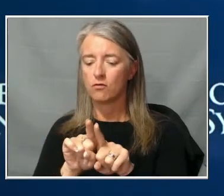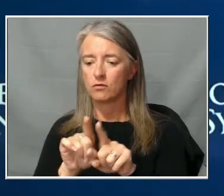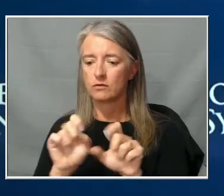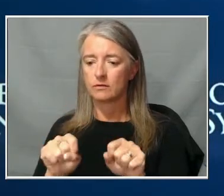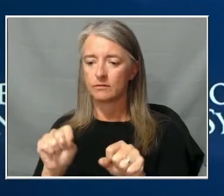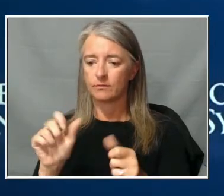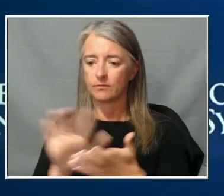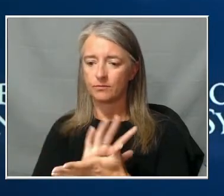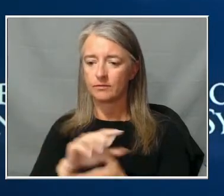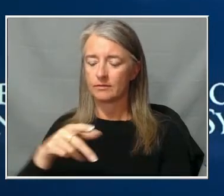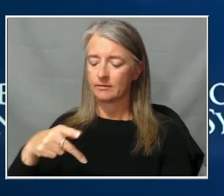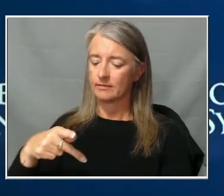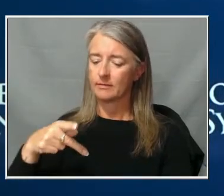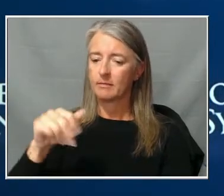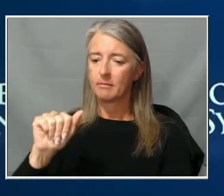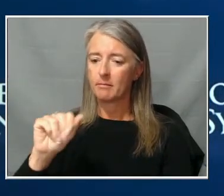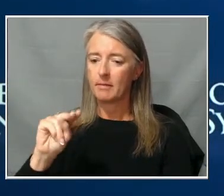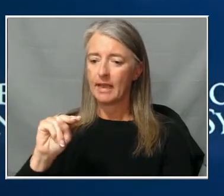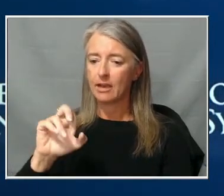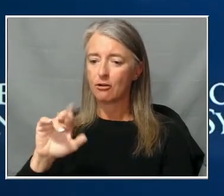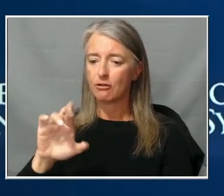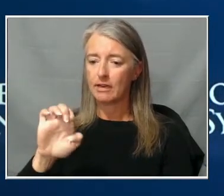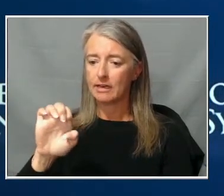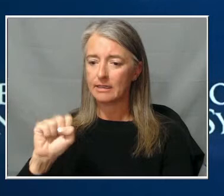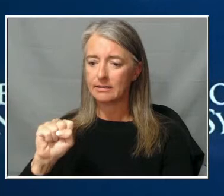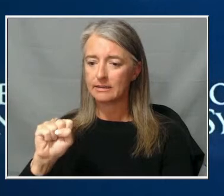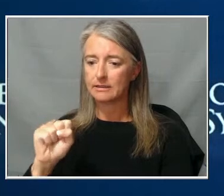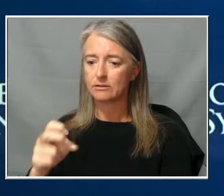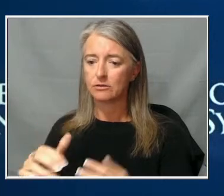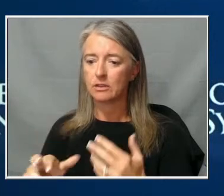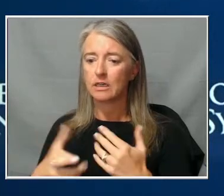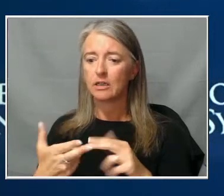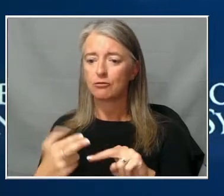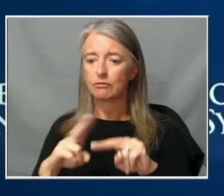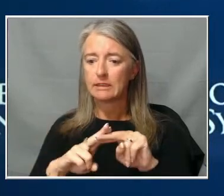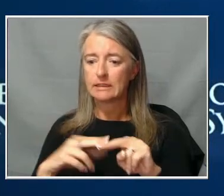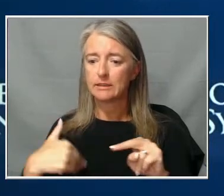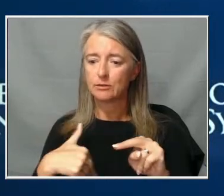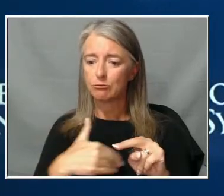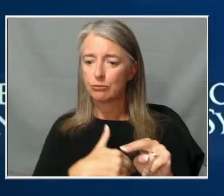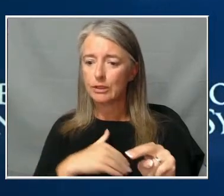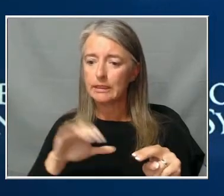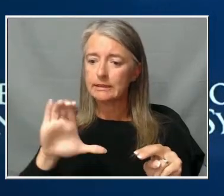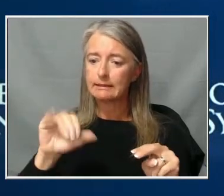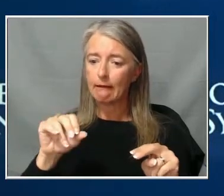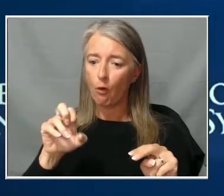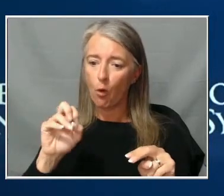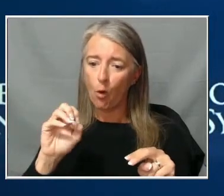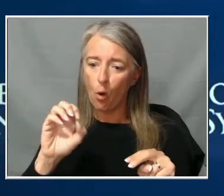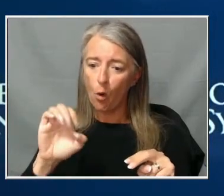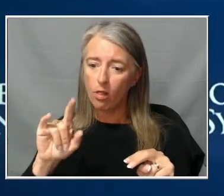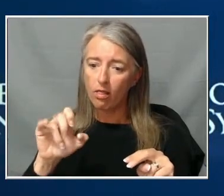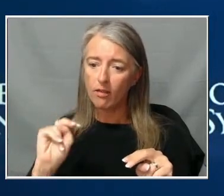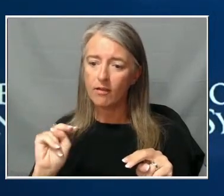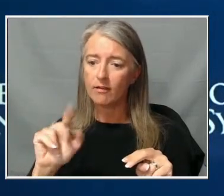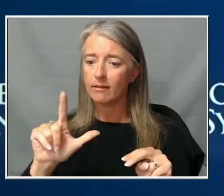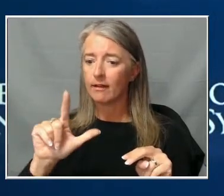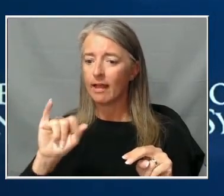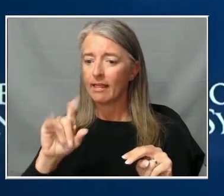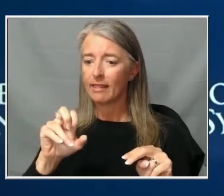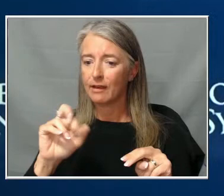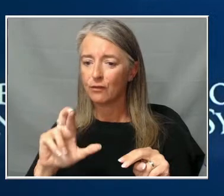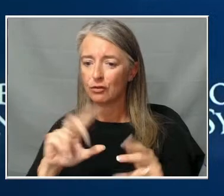pancreatic cancer. It accelerates the risk for breast cancer, for colon cancer, and for liver cancer as well.